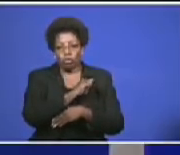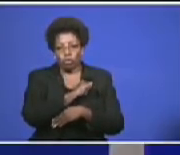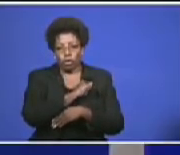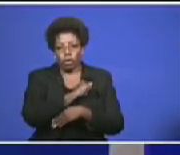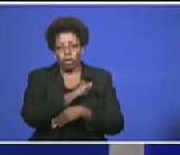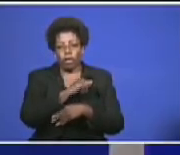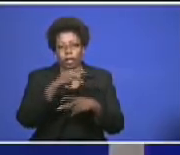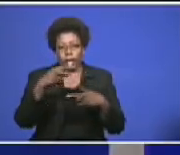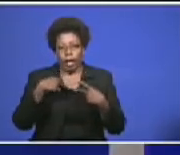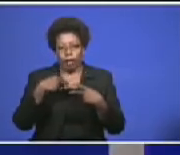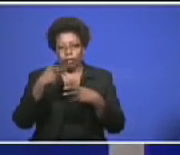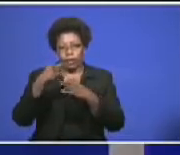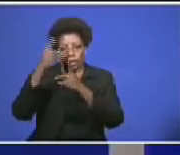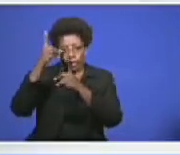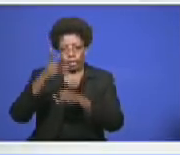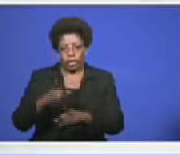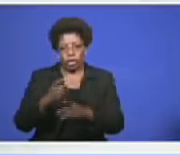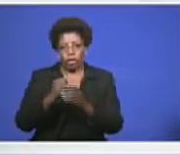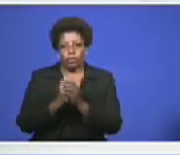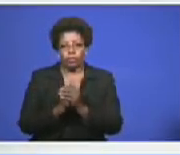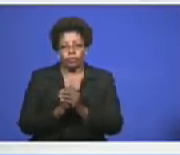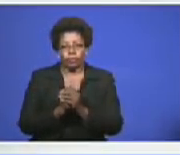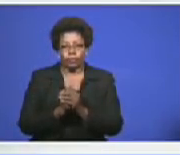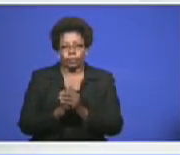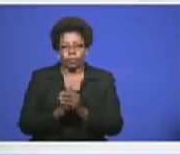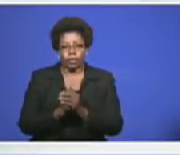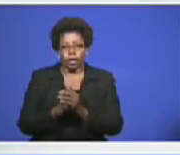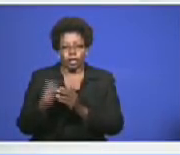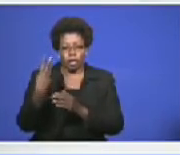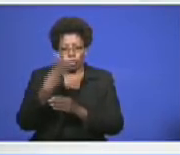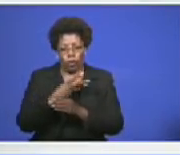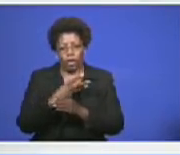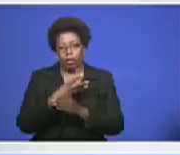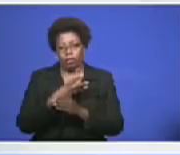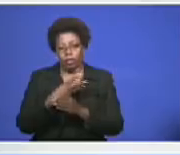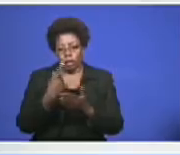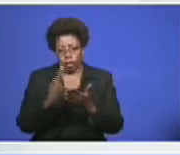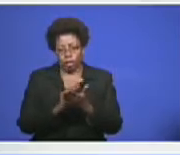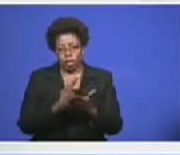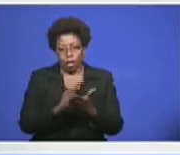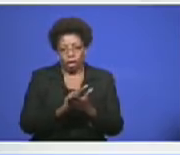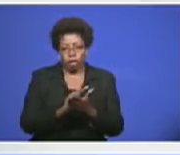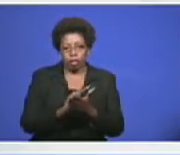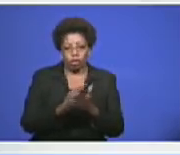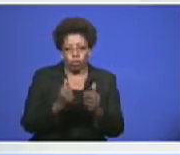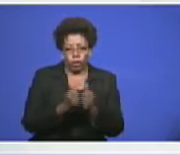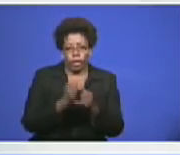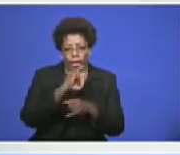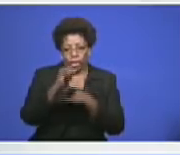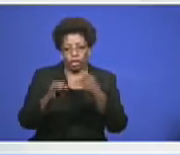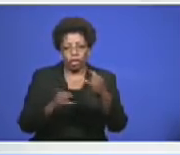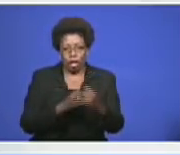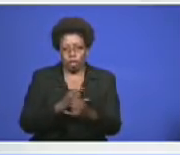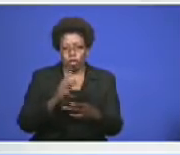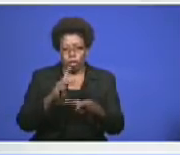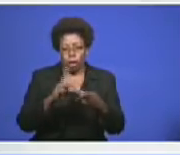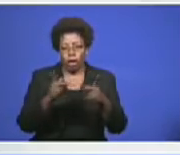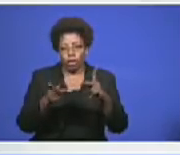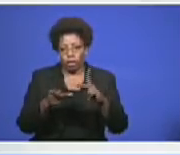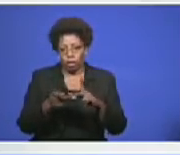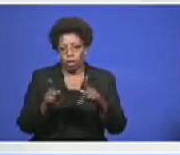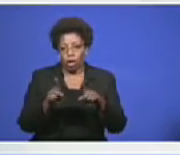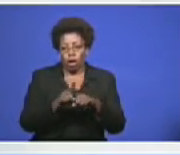to a decision. We've consulted with several of our international partners, as well